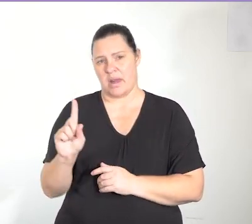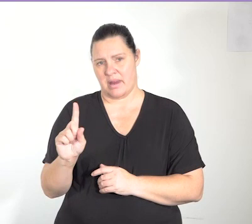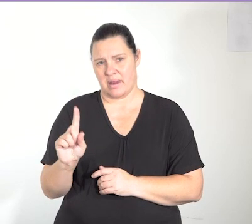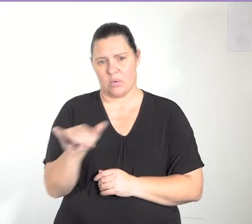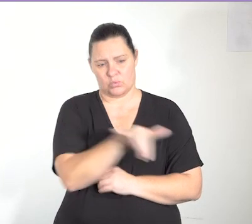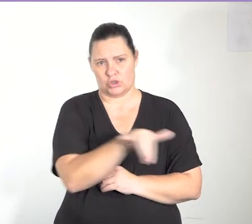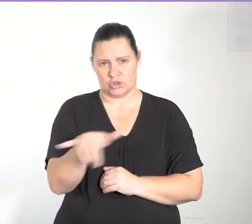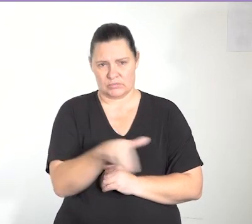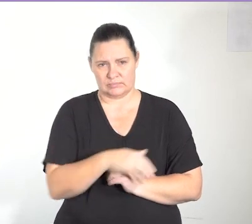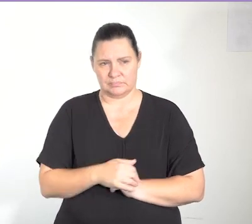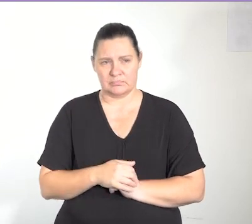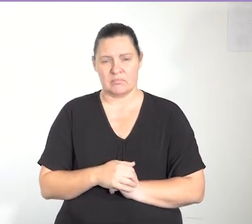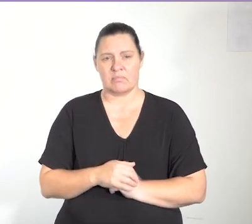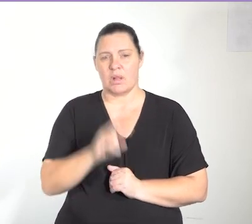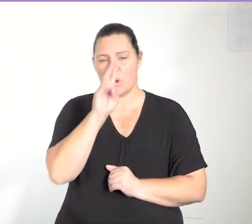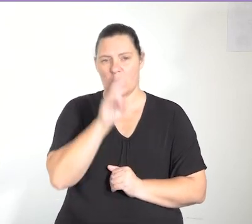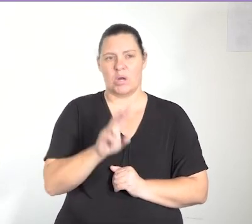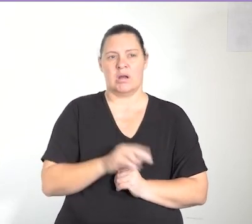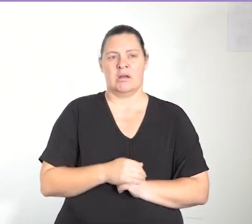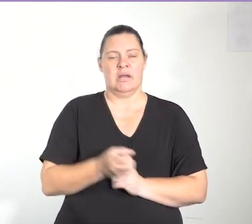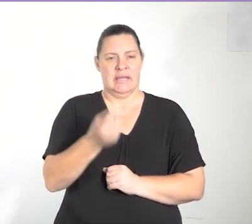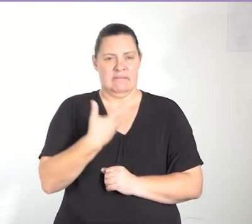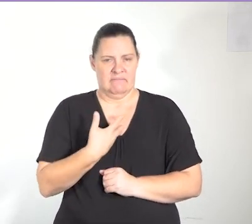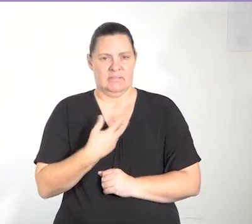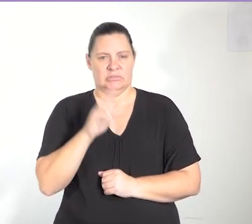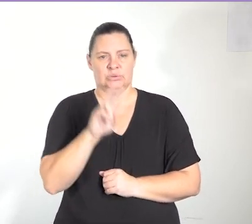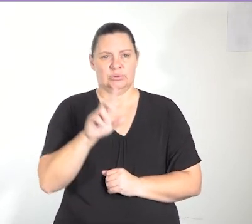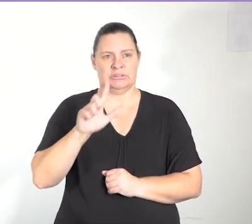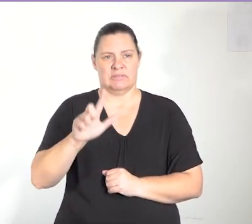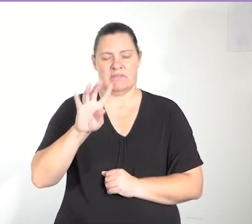ones. Let's look at the number that is given there,